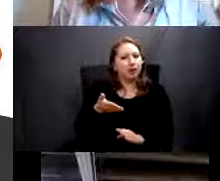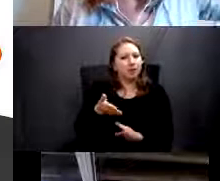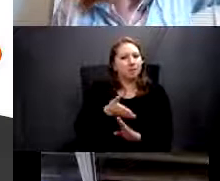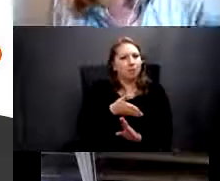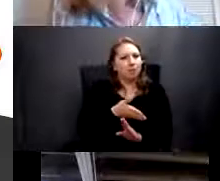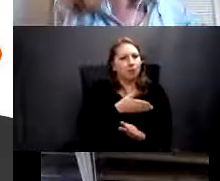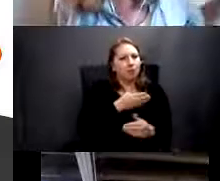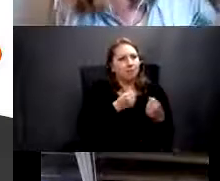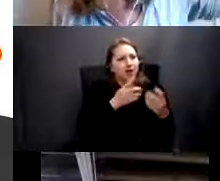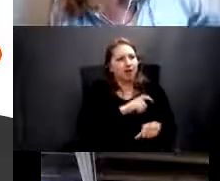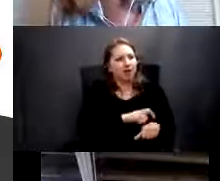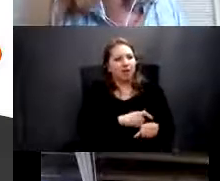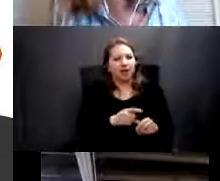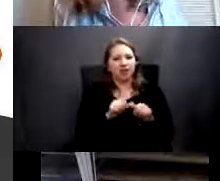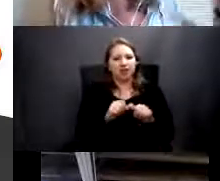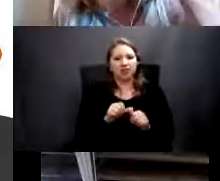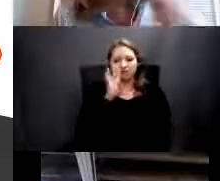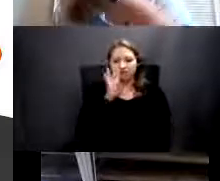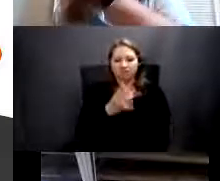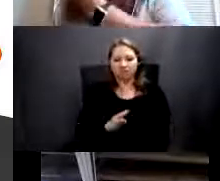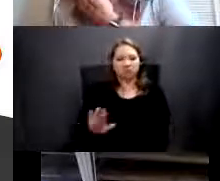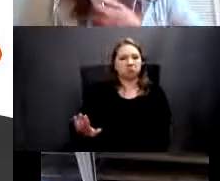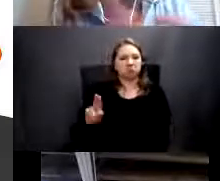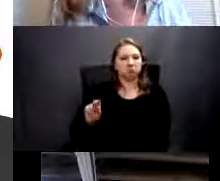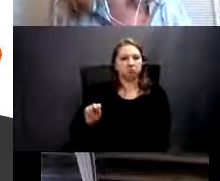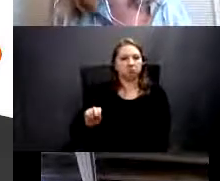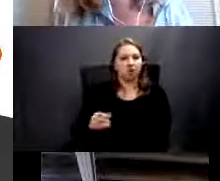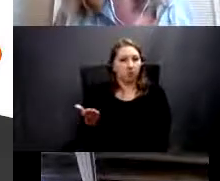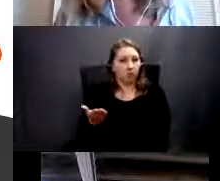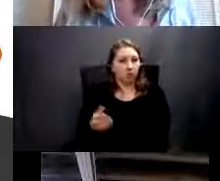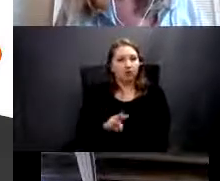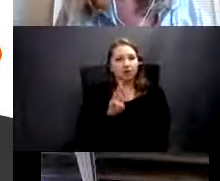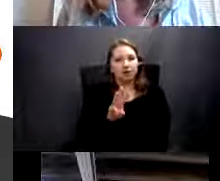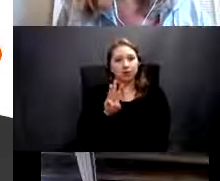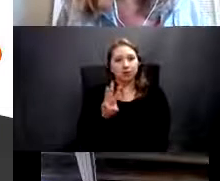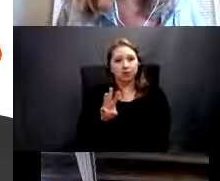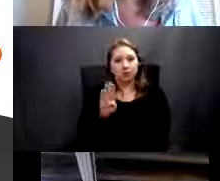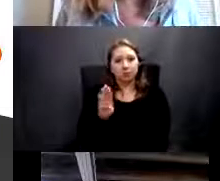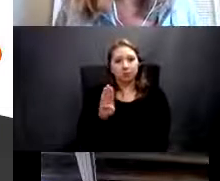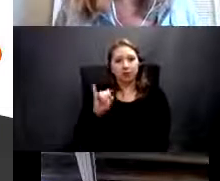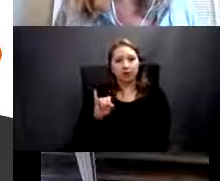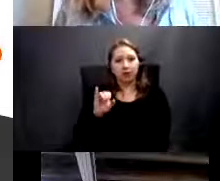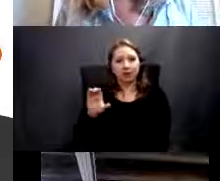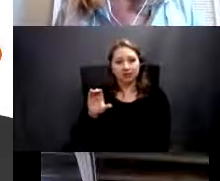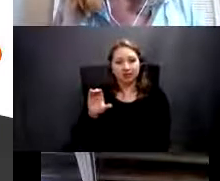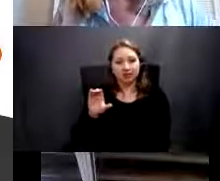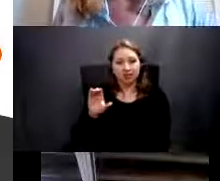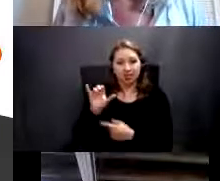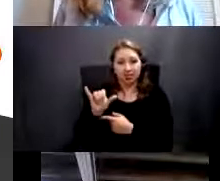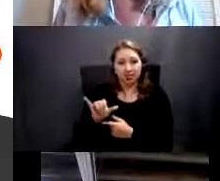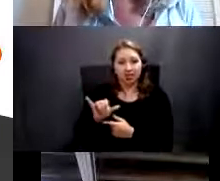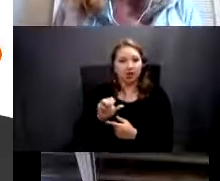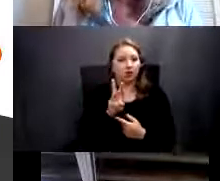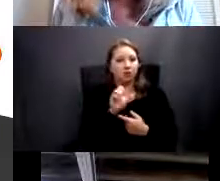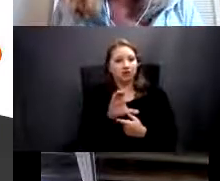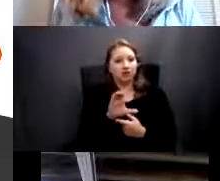going, no, I'm good. No, I'm good. Is WWBIC, which is Wisconsin Women